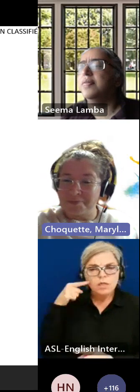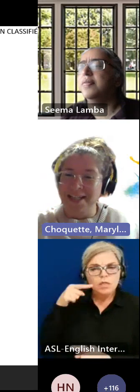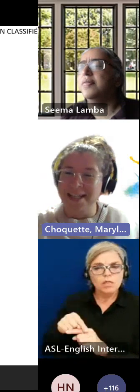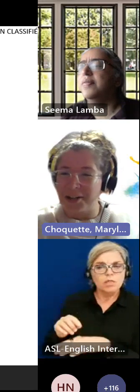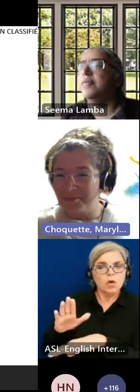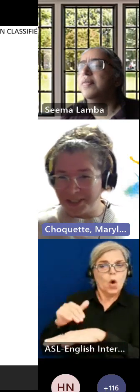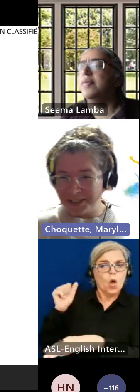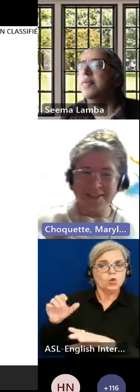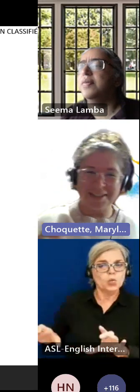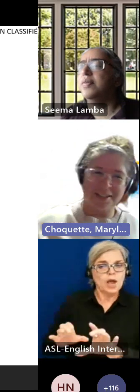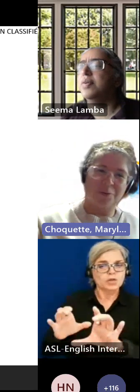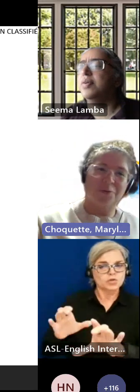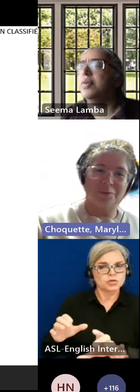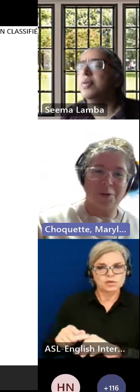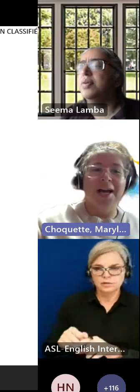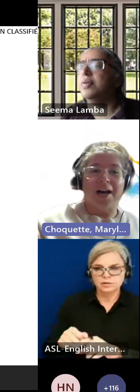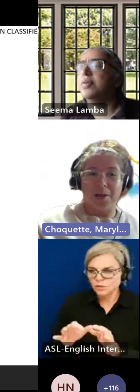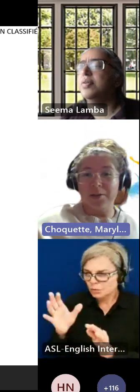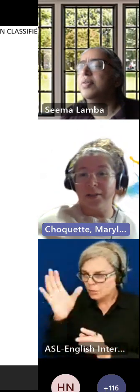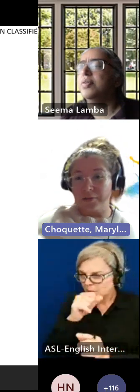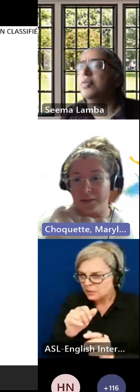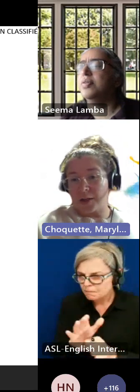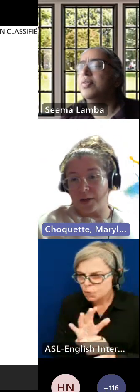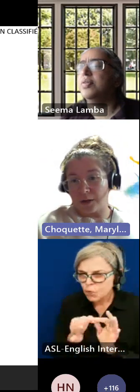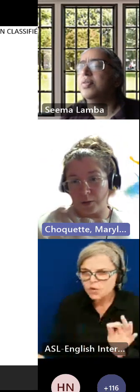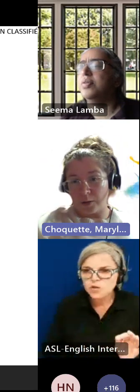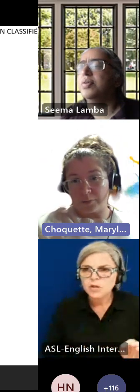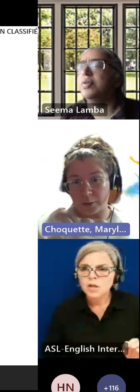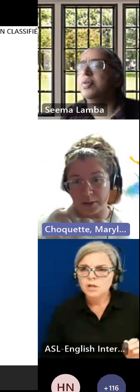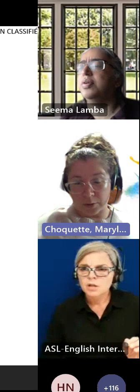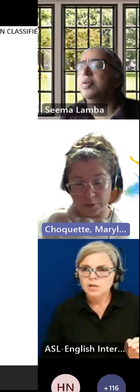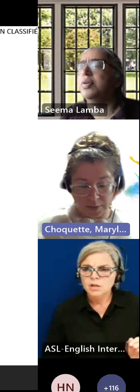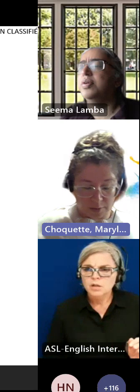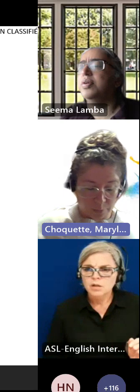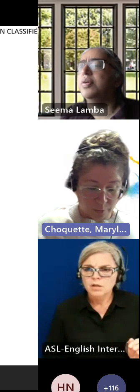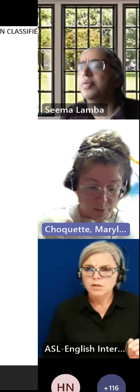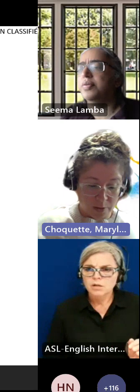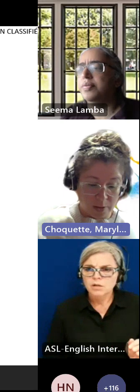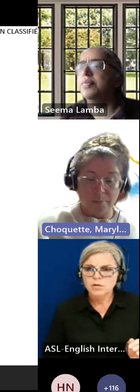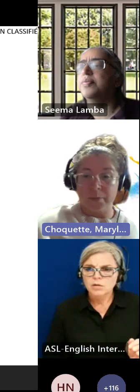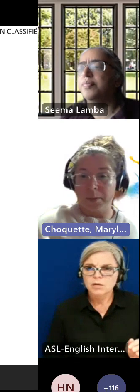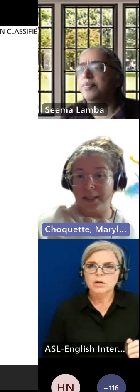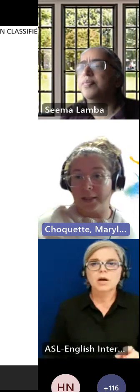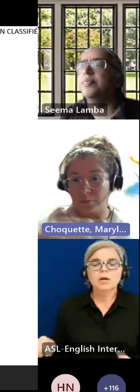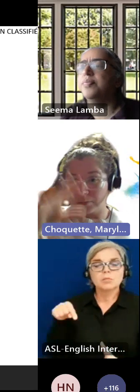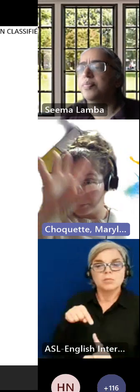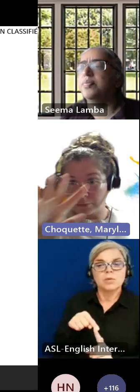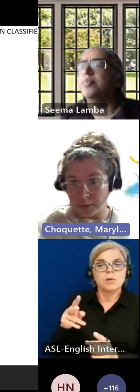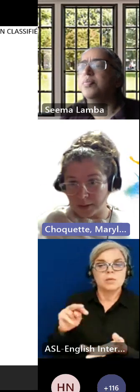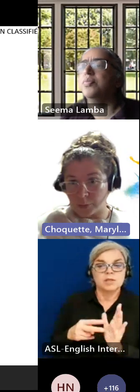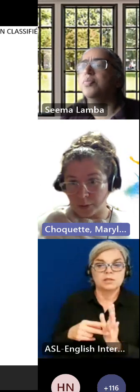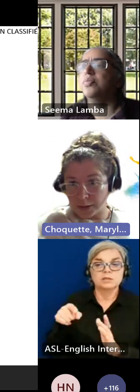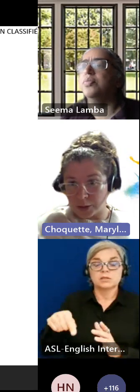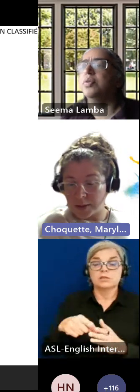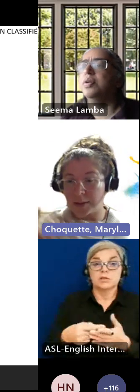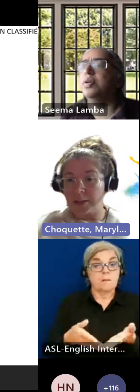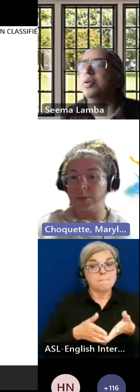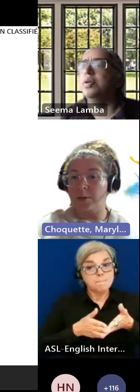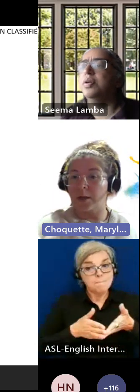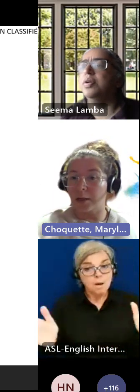the answer. I'll be completely truthful. I believe it's a whole of public service approach, meaning